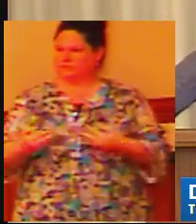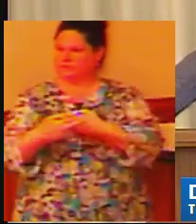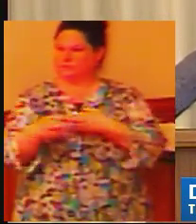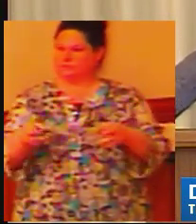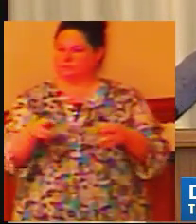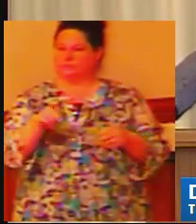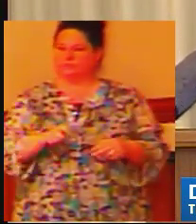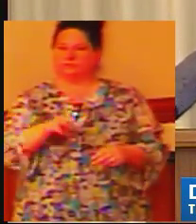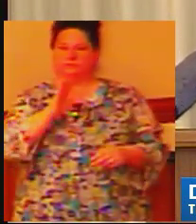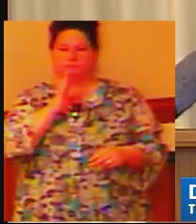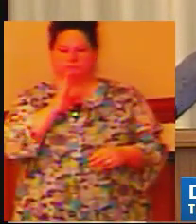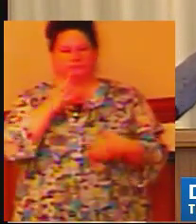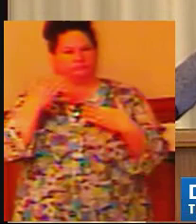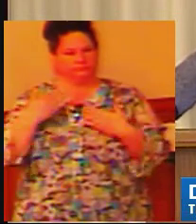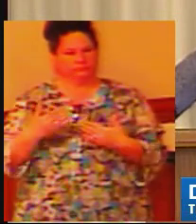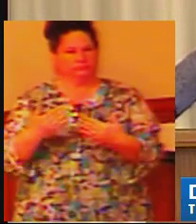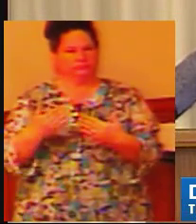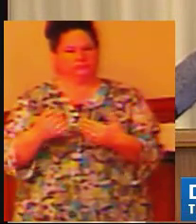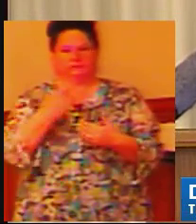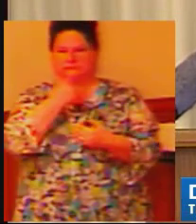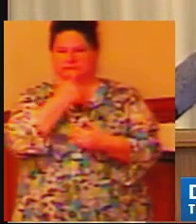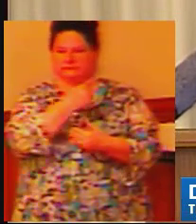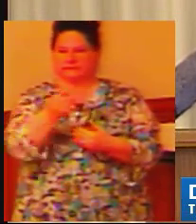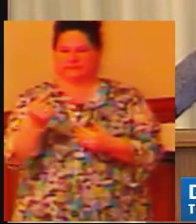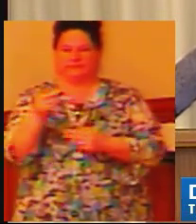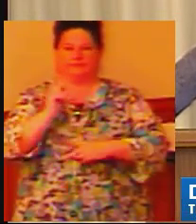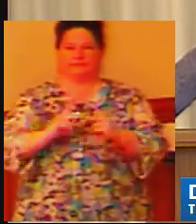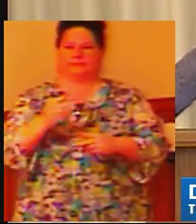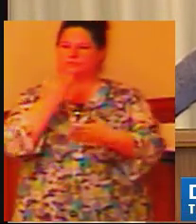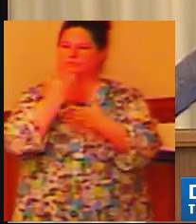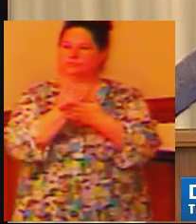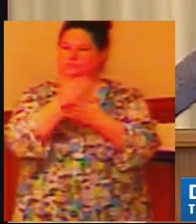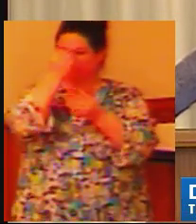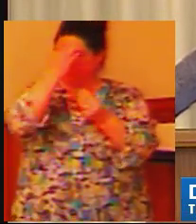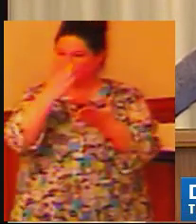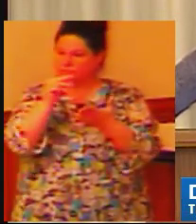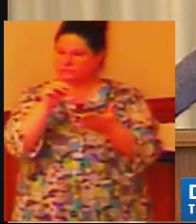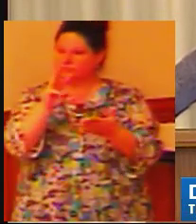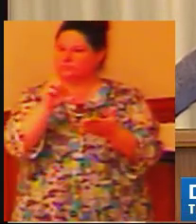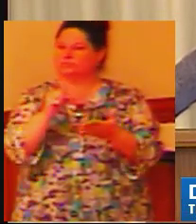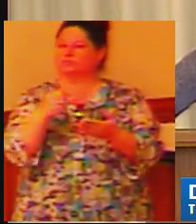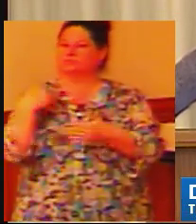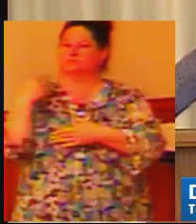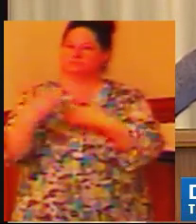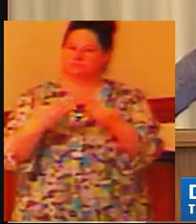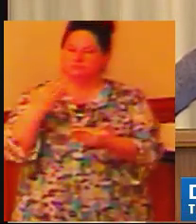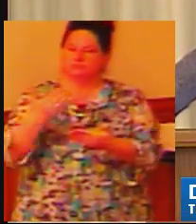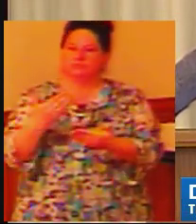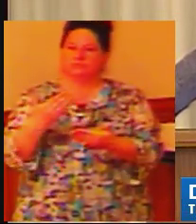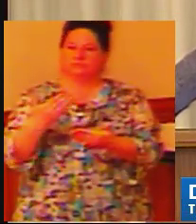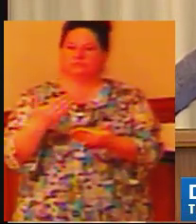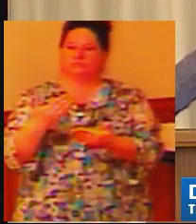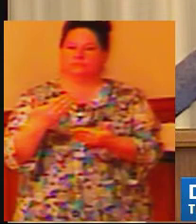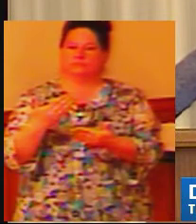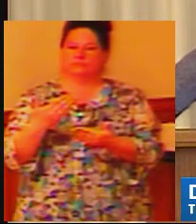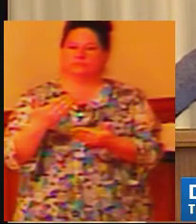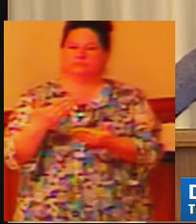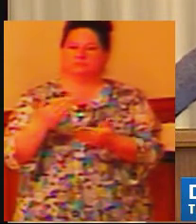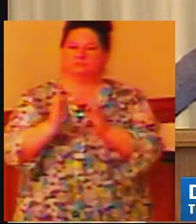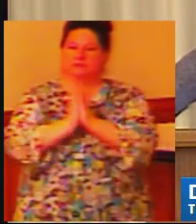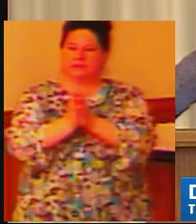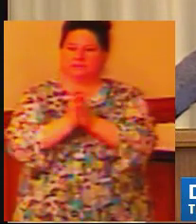these words and to tell people the good news. Every once in a while, pop up a